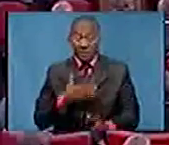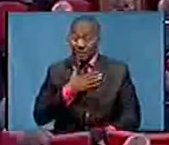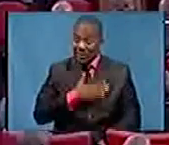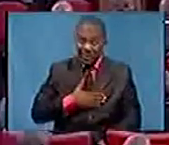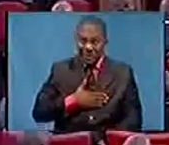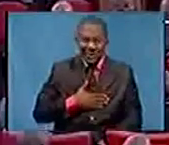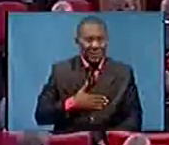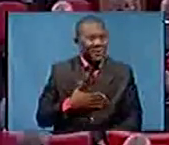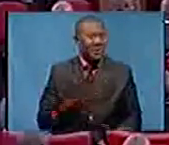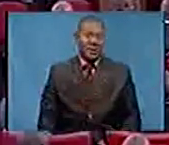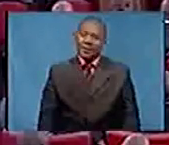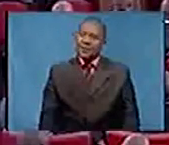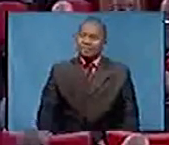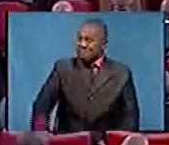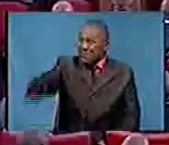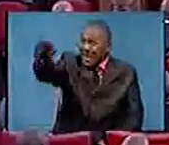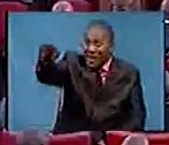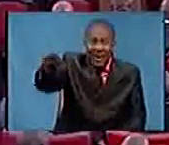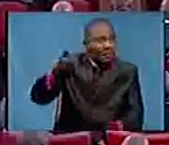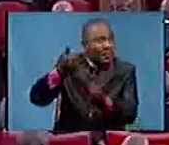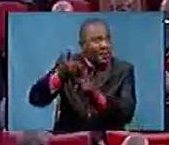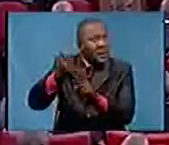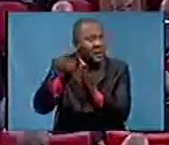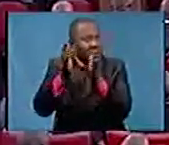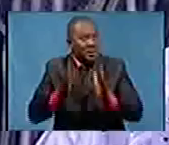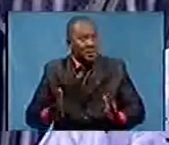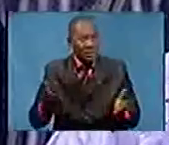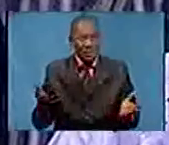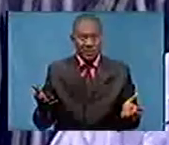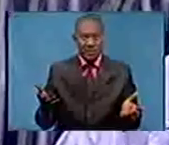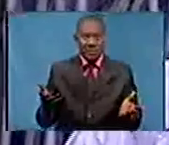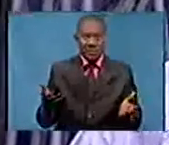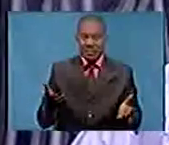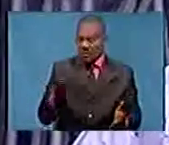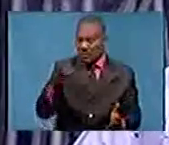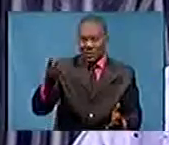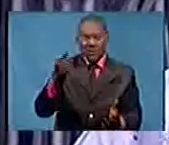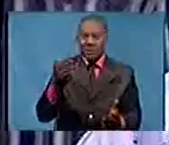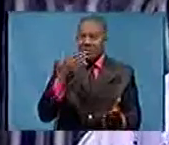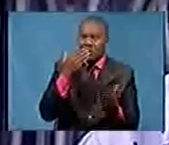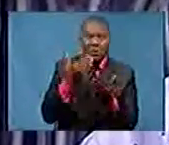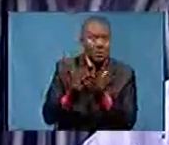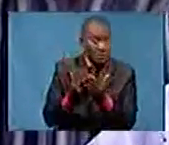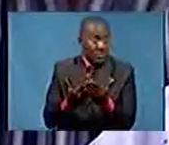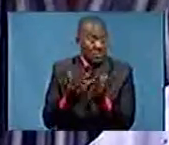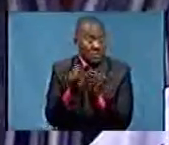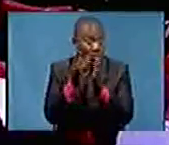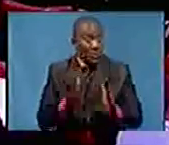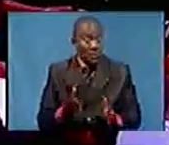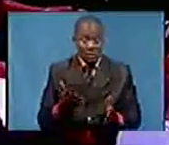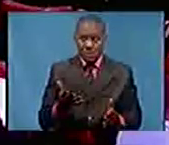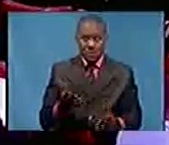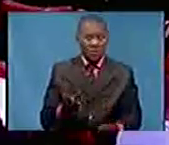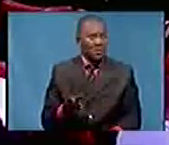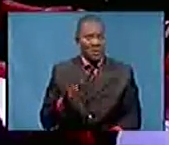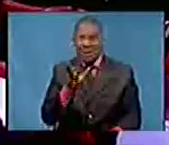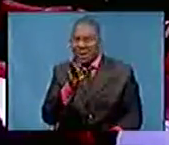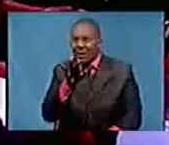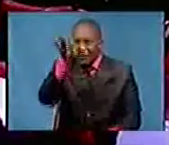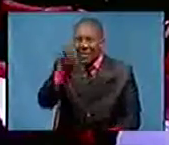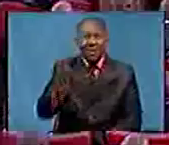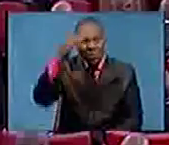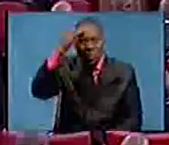A lawyer of his standing. My colleagues on the bench, you said he has met. They say he's a good lawyer. I have no reason to doubt it. If that is so, why